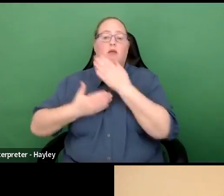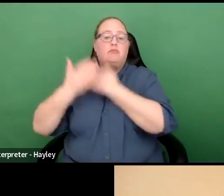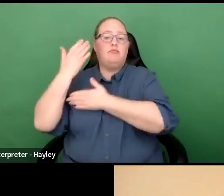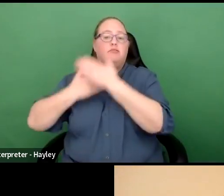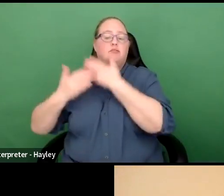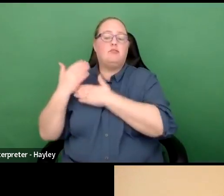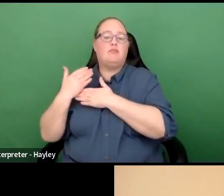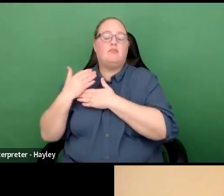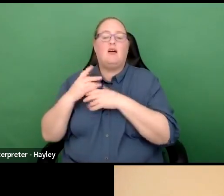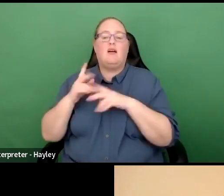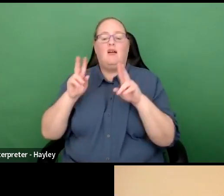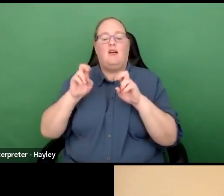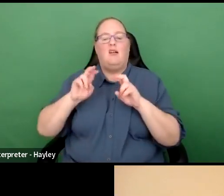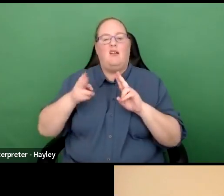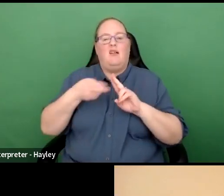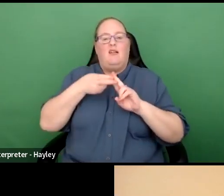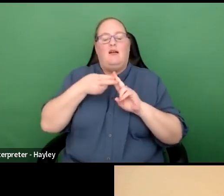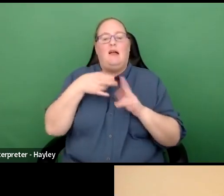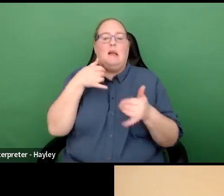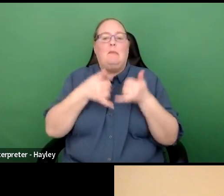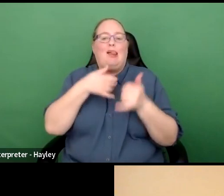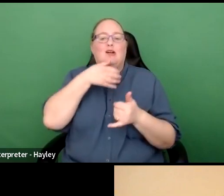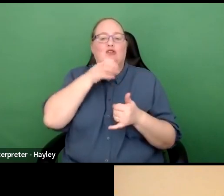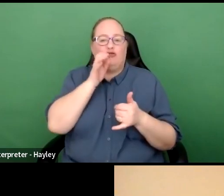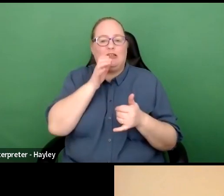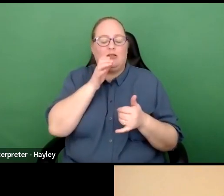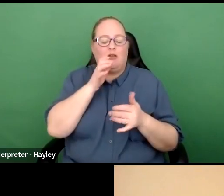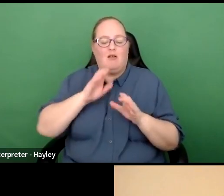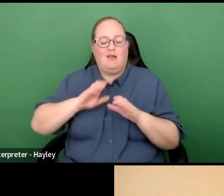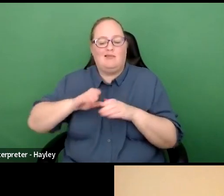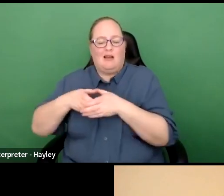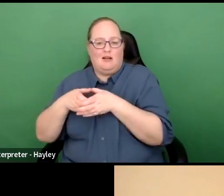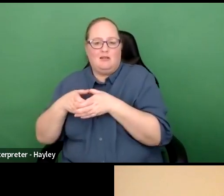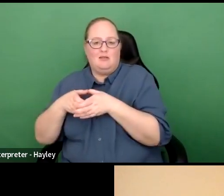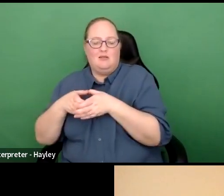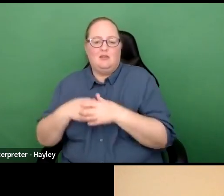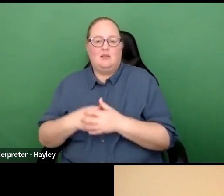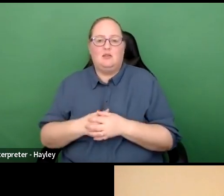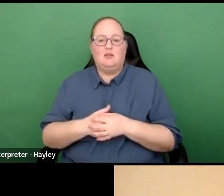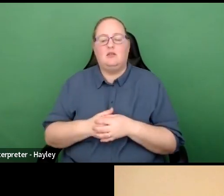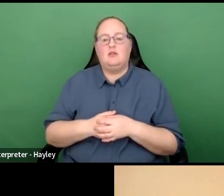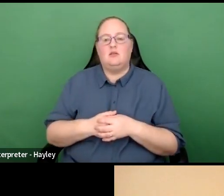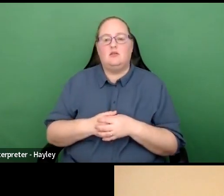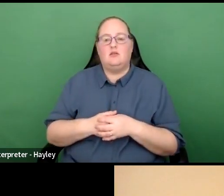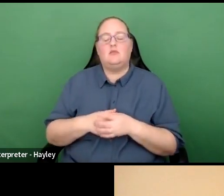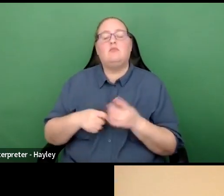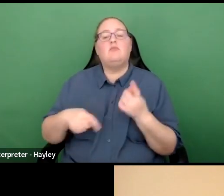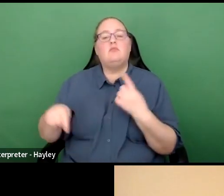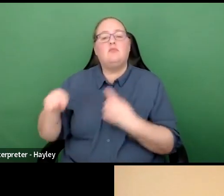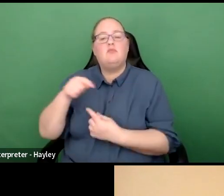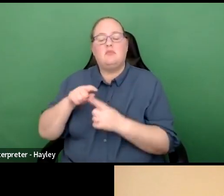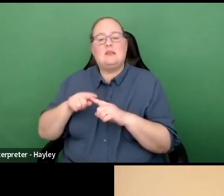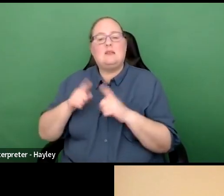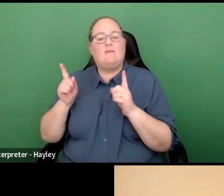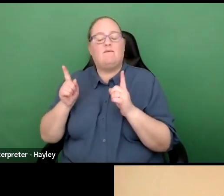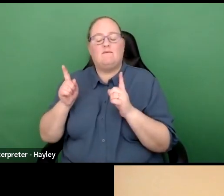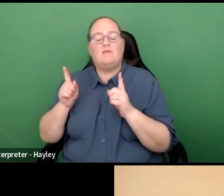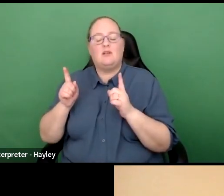milk drinkers. It's a quasi-Protestant sect in Russia. So they were also different from the